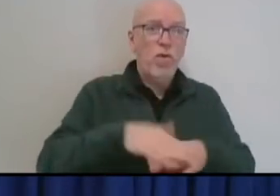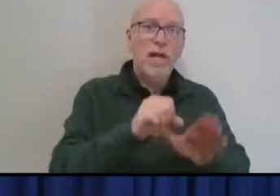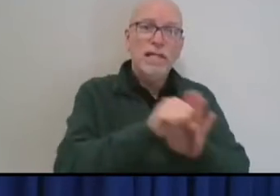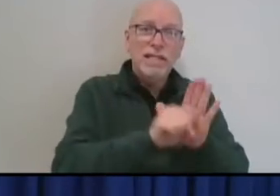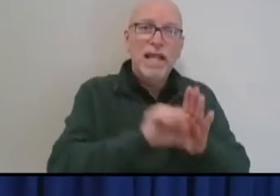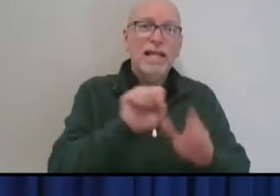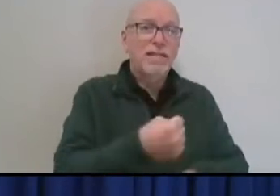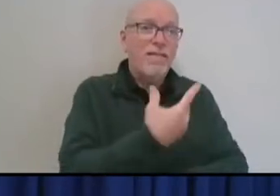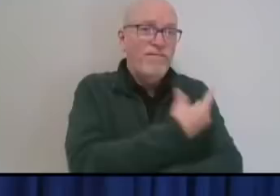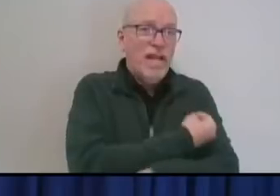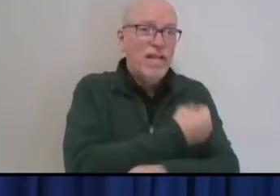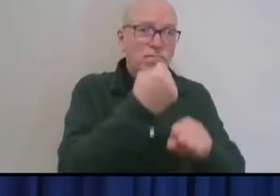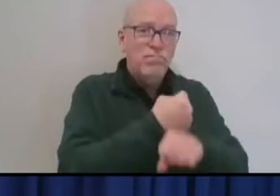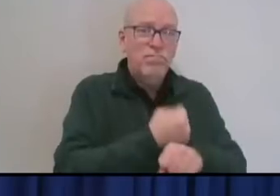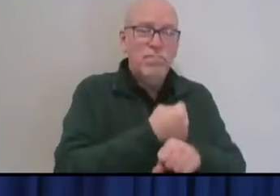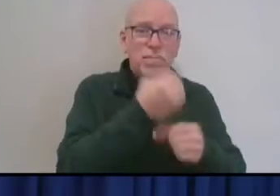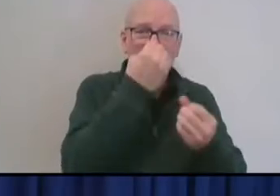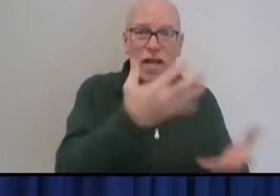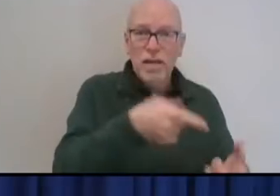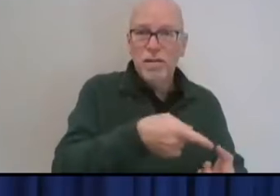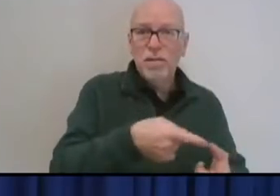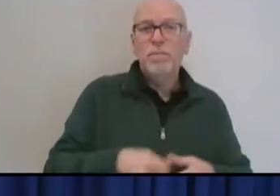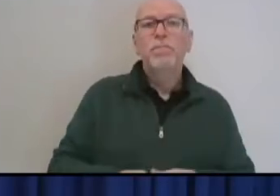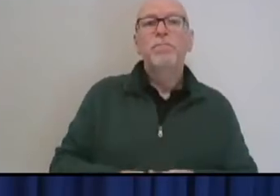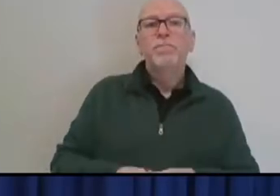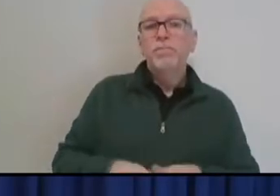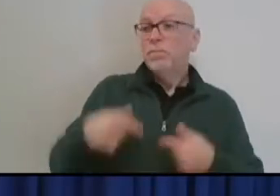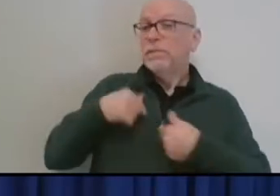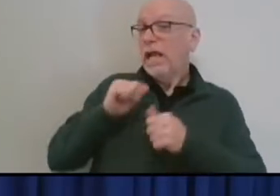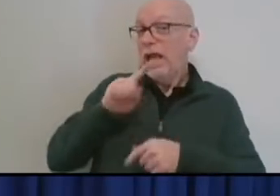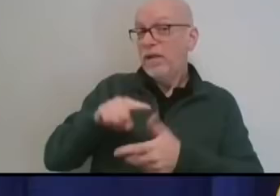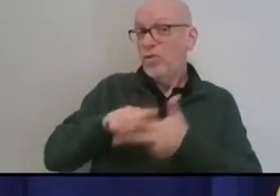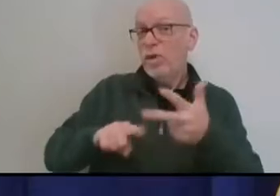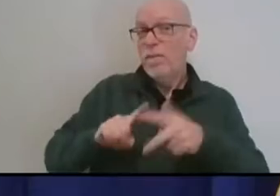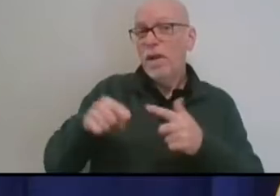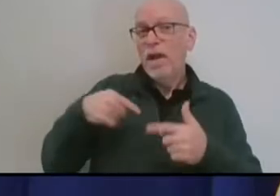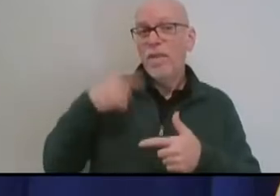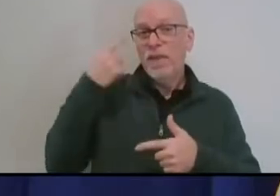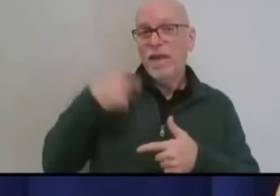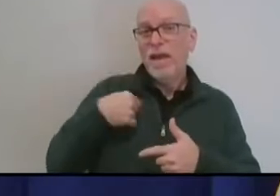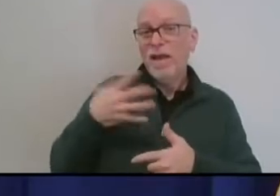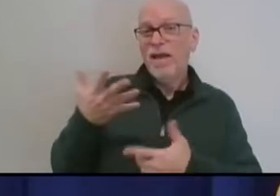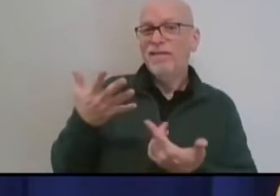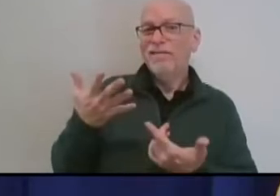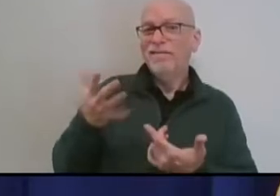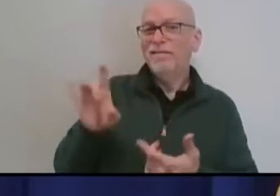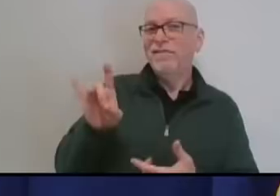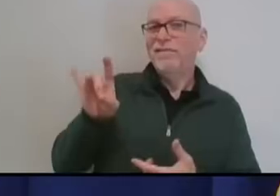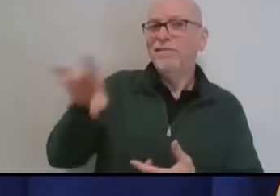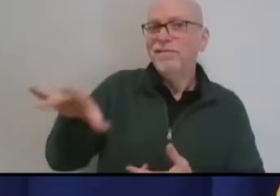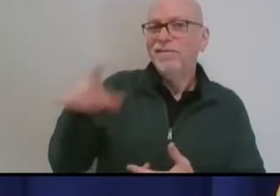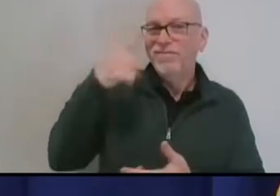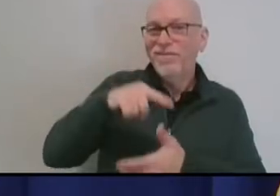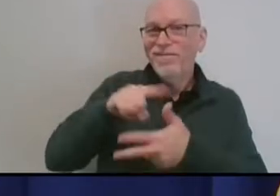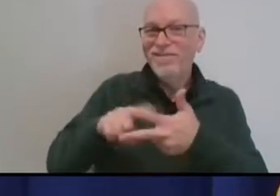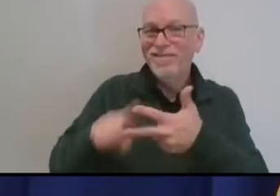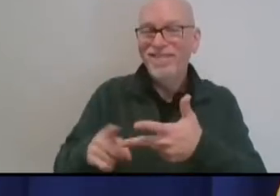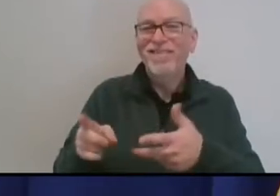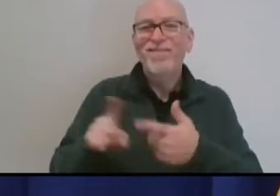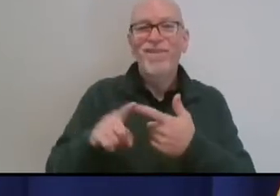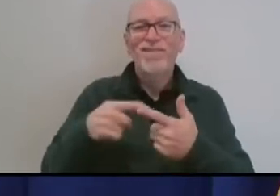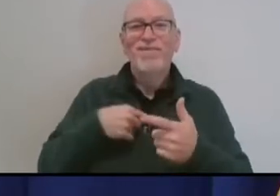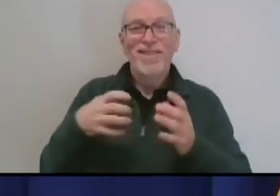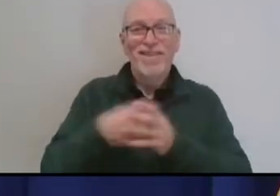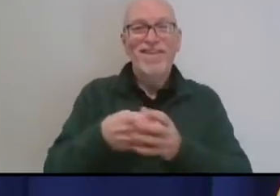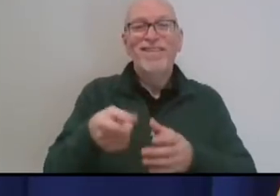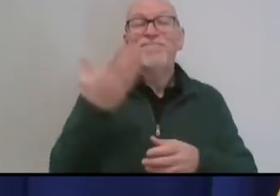data? I can answer all three, but Lindsay, I think I teed you up for all three of those questions when we huddled up earlier,